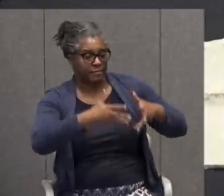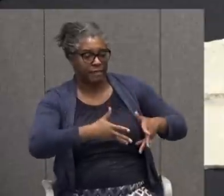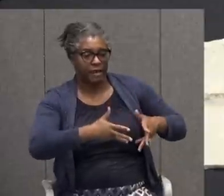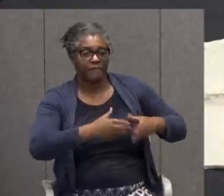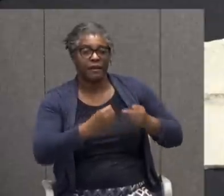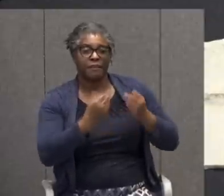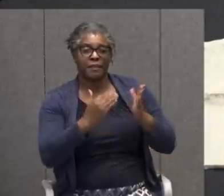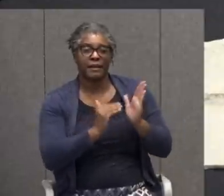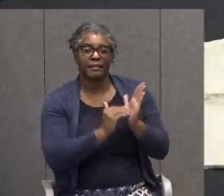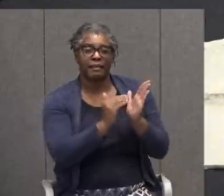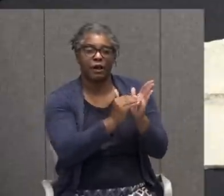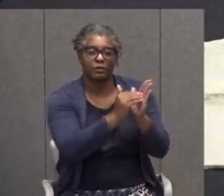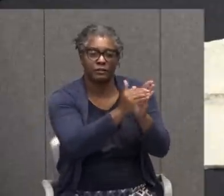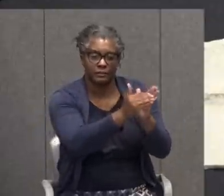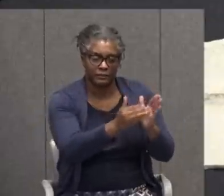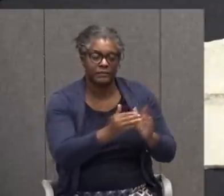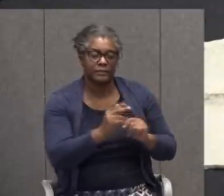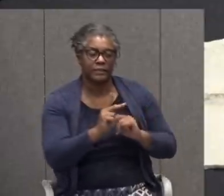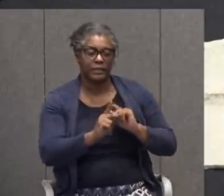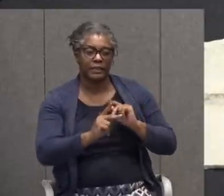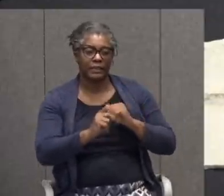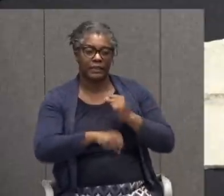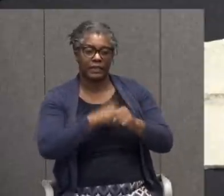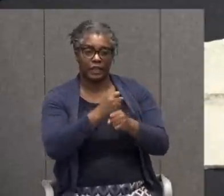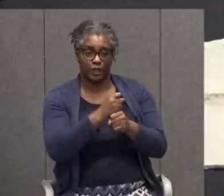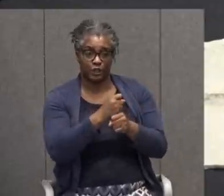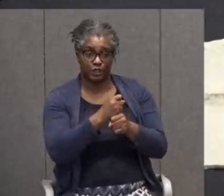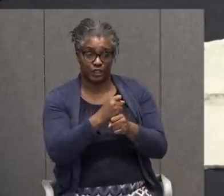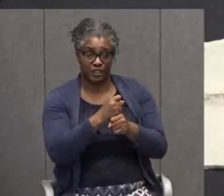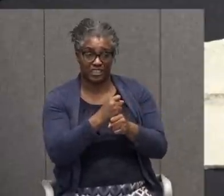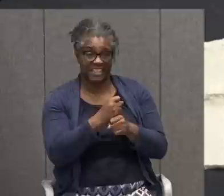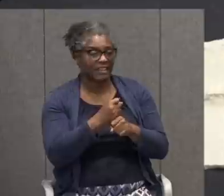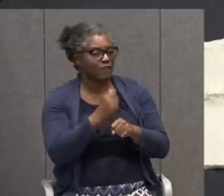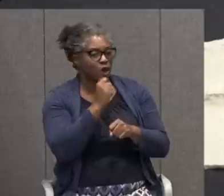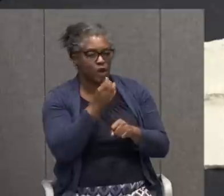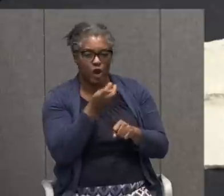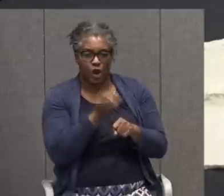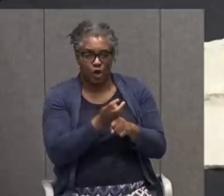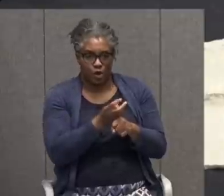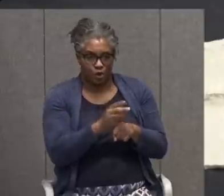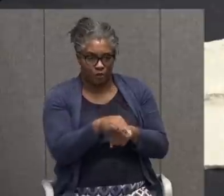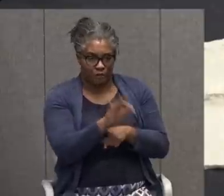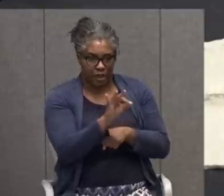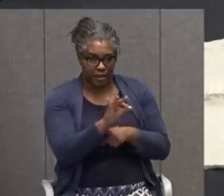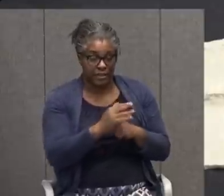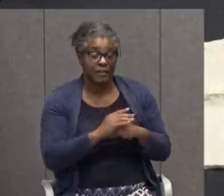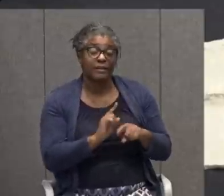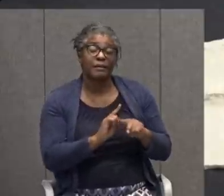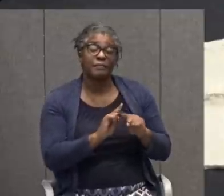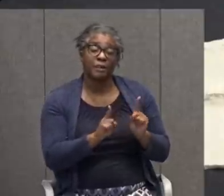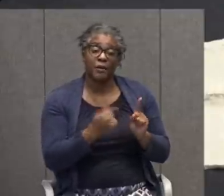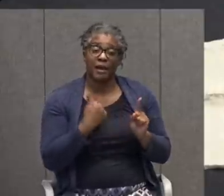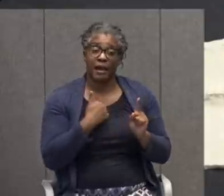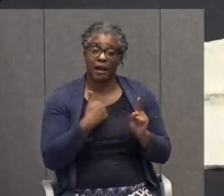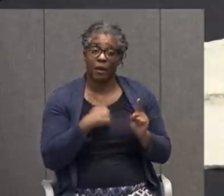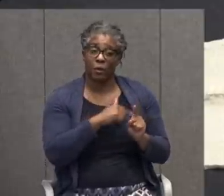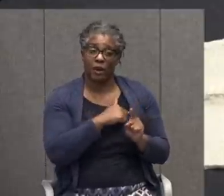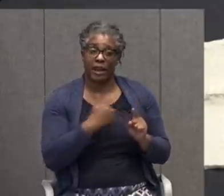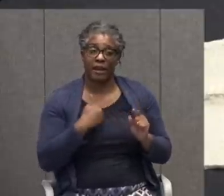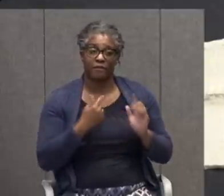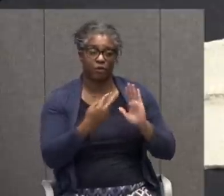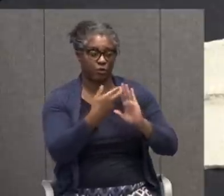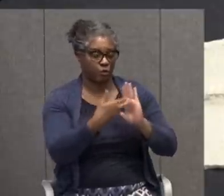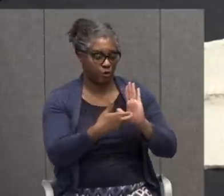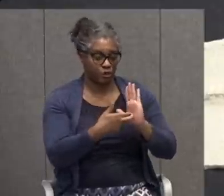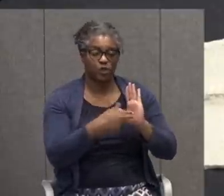climate, they're not too difficult to find. However, there are some rules about fossils. Then you have to make